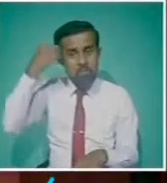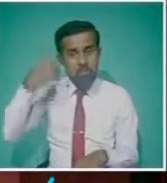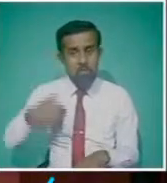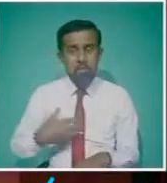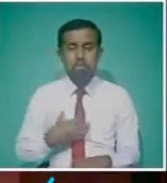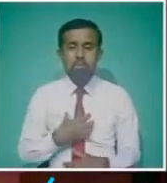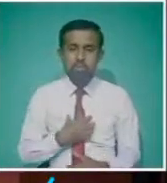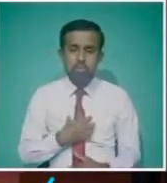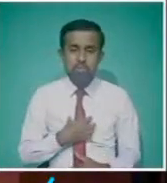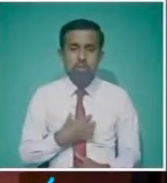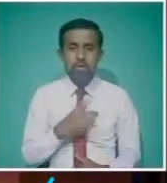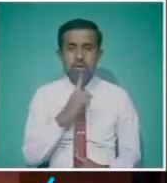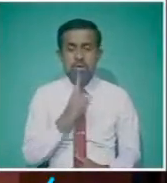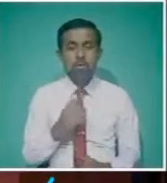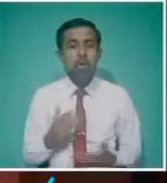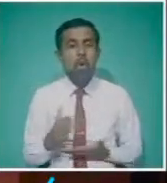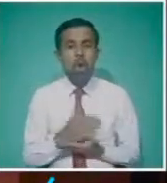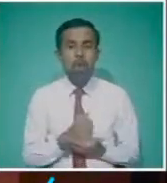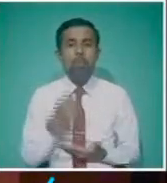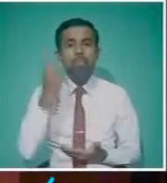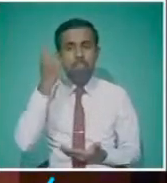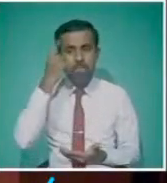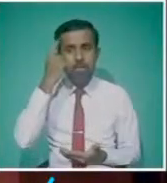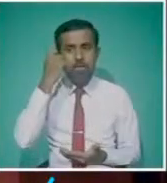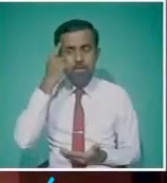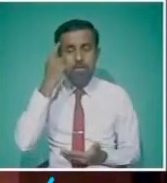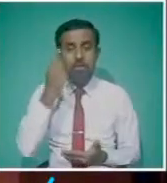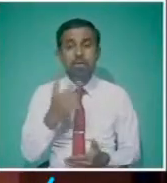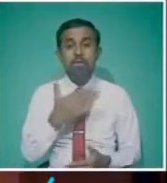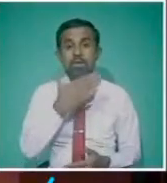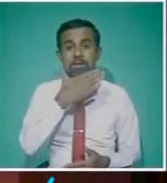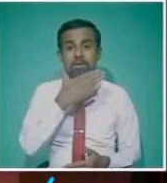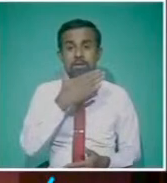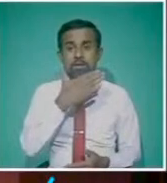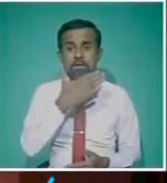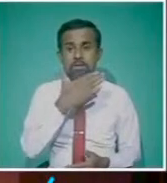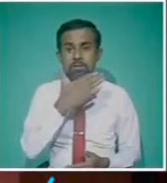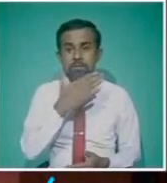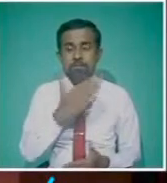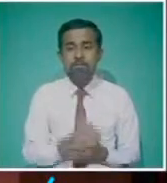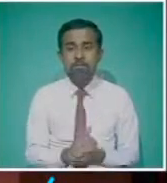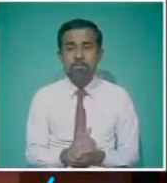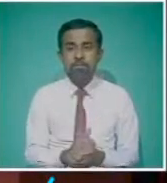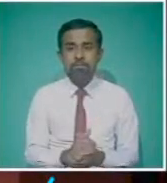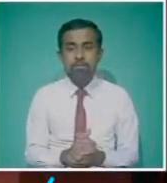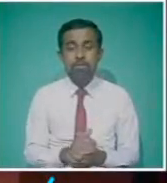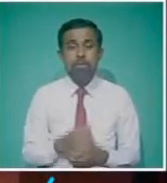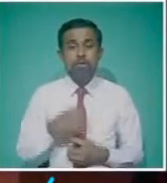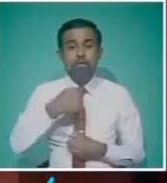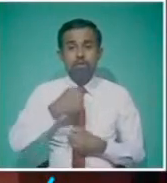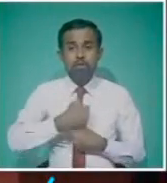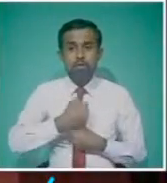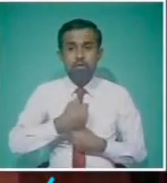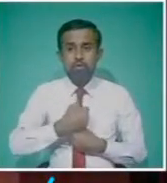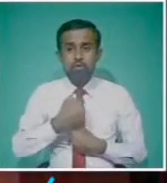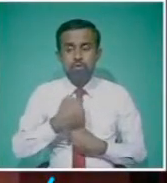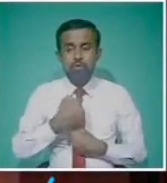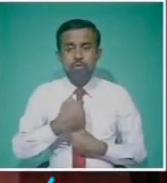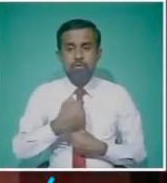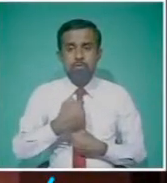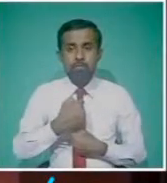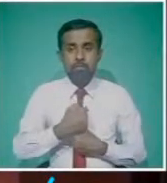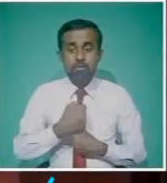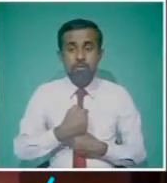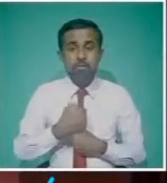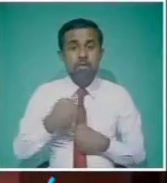We are all aware that the United Kingdom is a parliamentary constitutional monarchy. This means that despite all